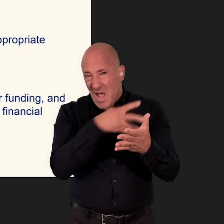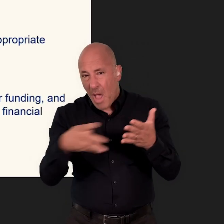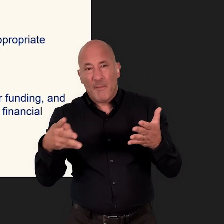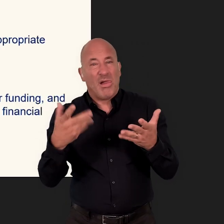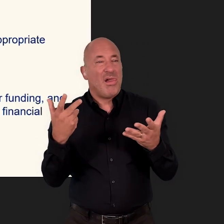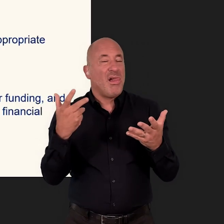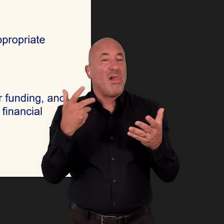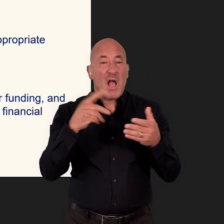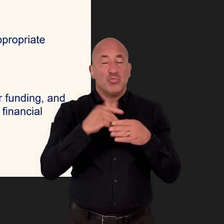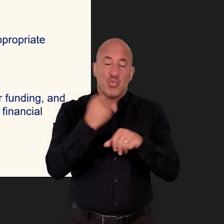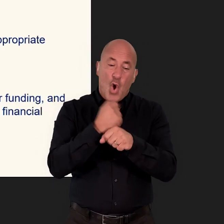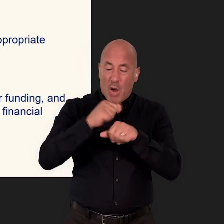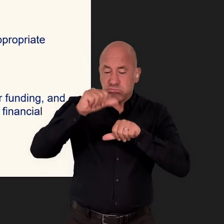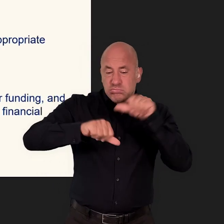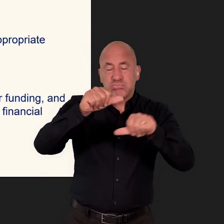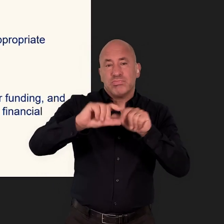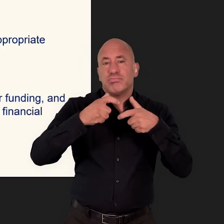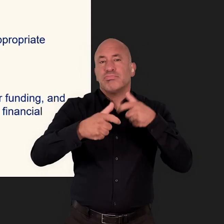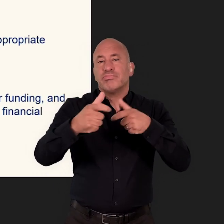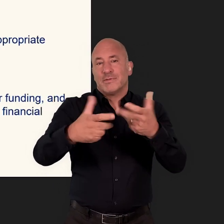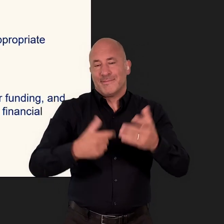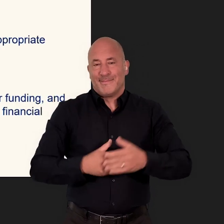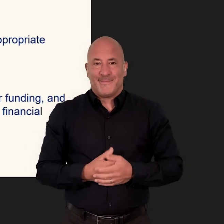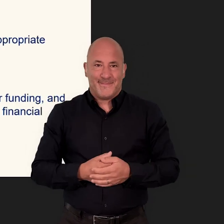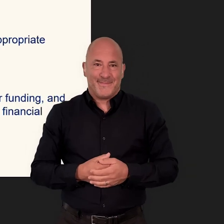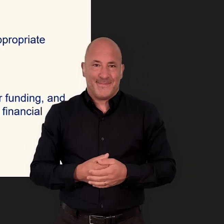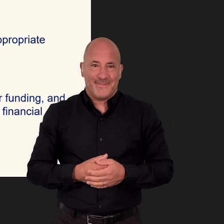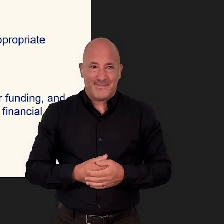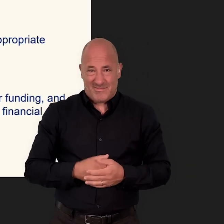advice, timetable and sequence of works.